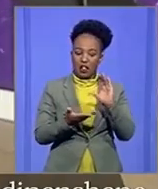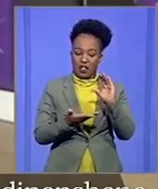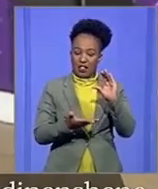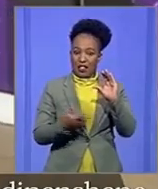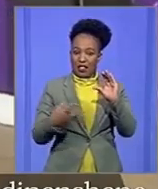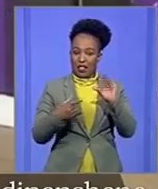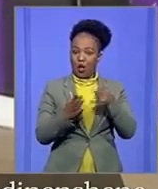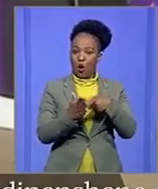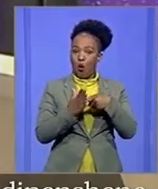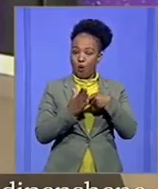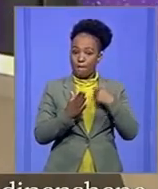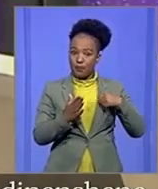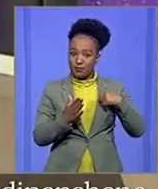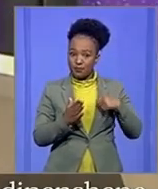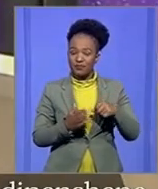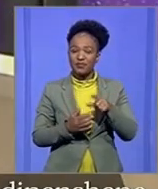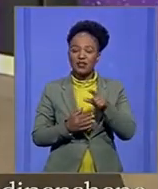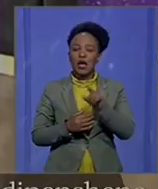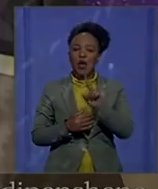tse bilione.